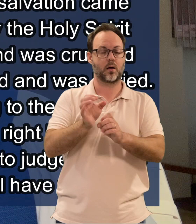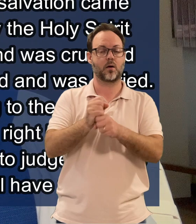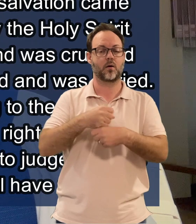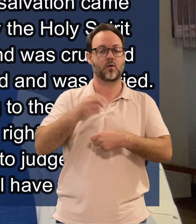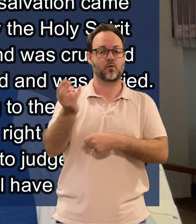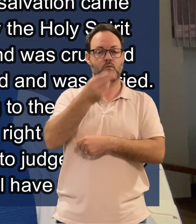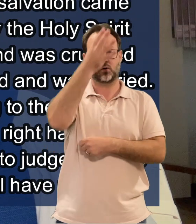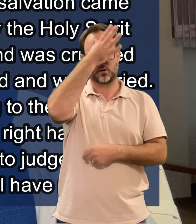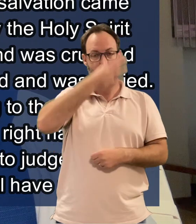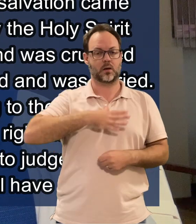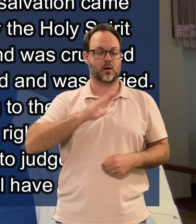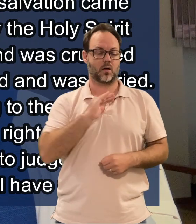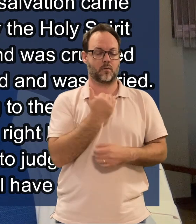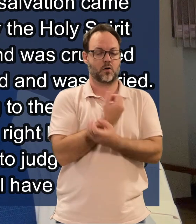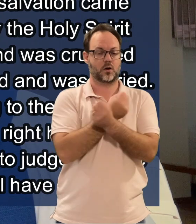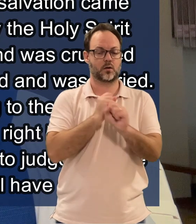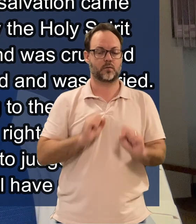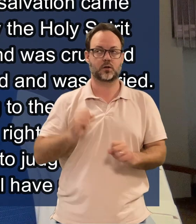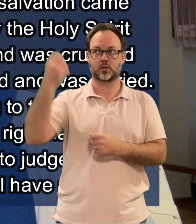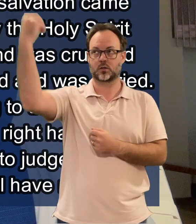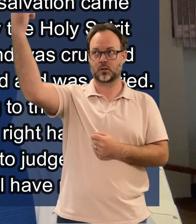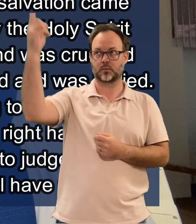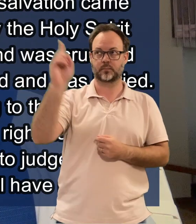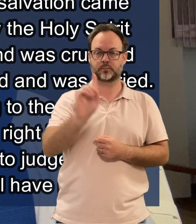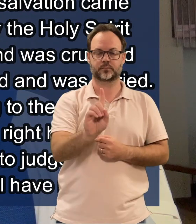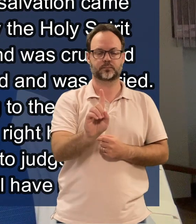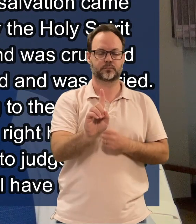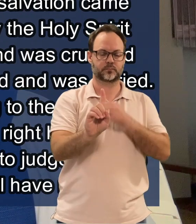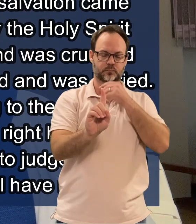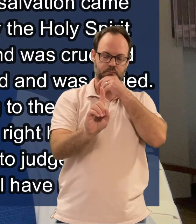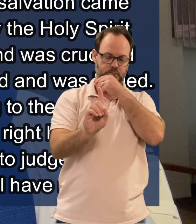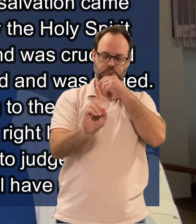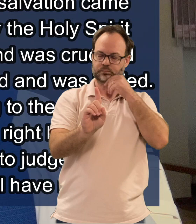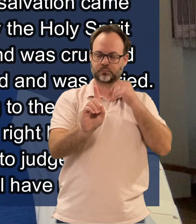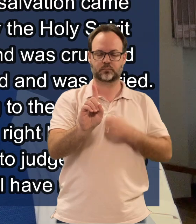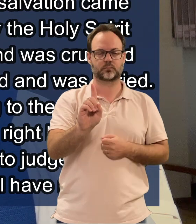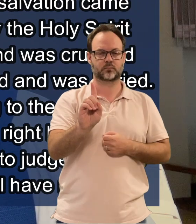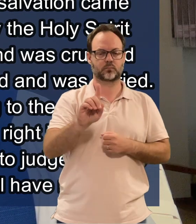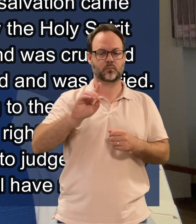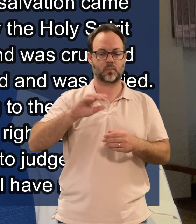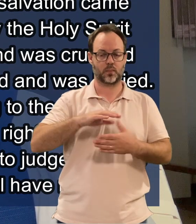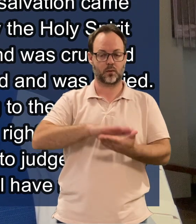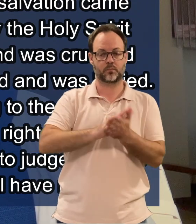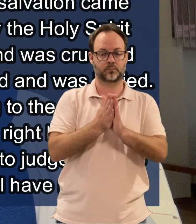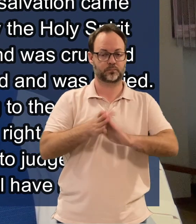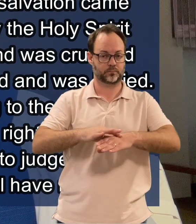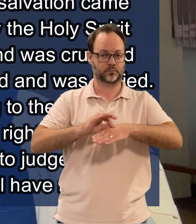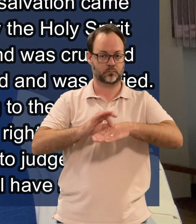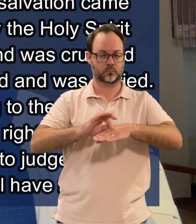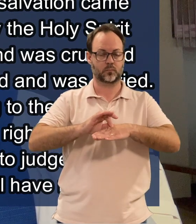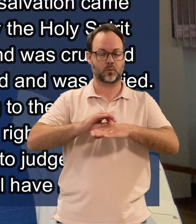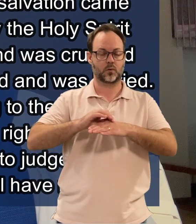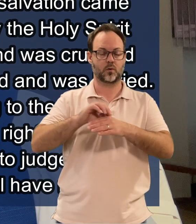made, who for us men and for our salvation came down from heaven and was incarnate by the Holy Spirit of